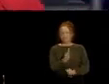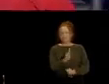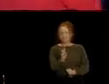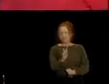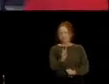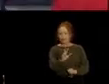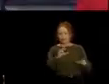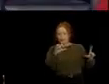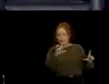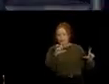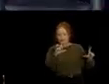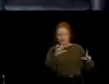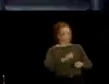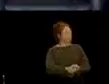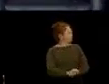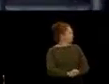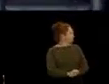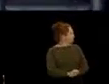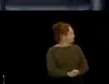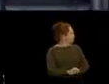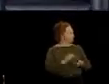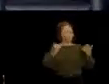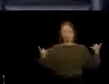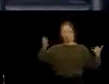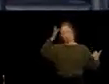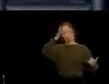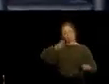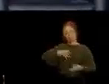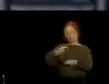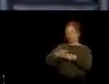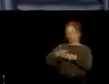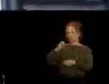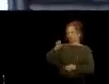Now, Jeremy's going to come up, and we're going to do the